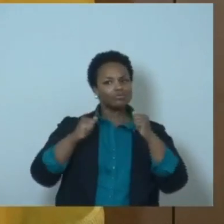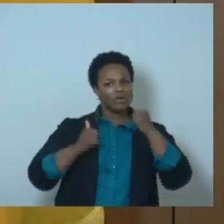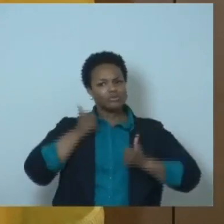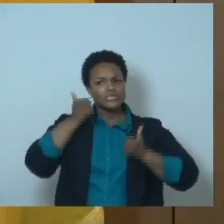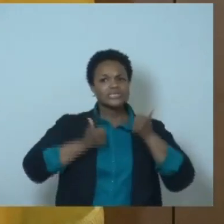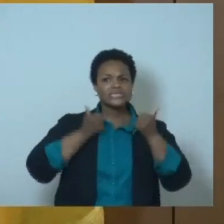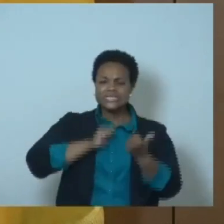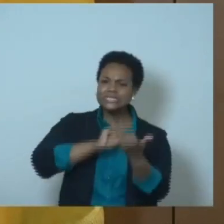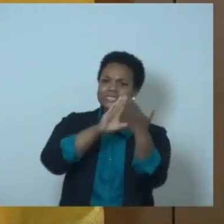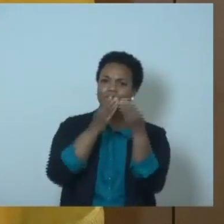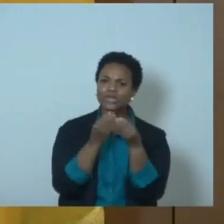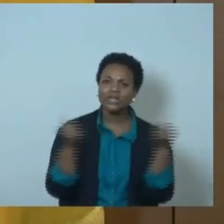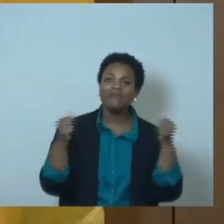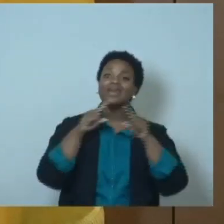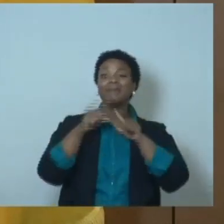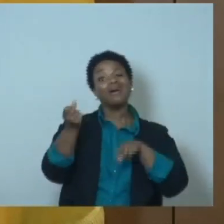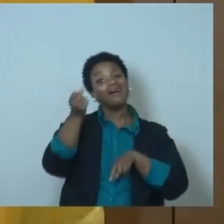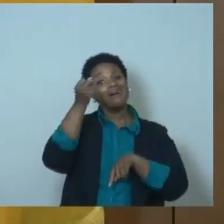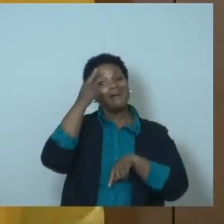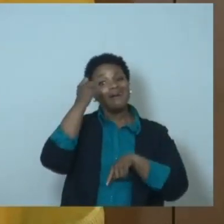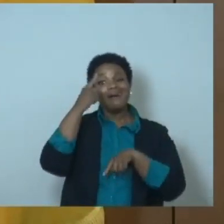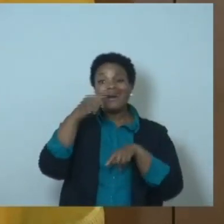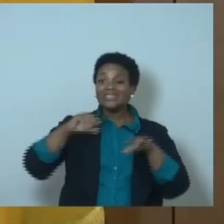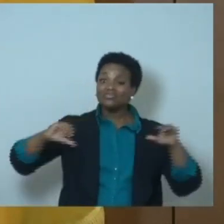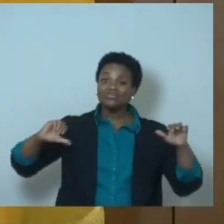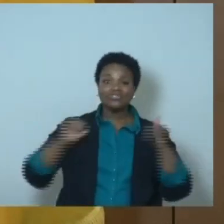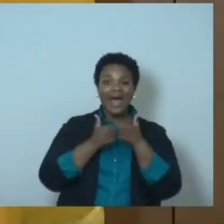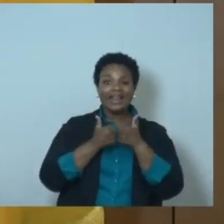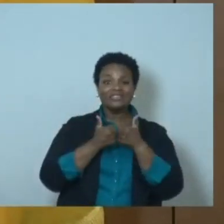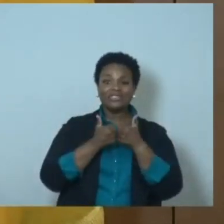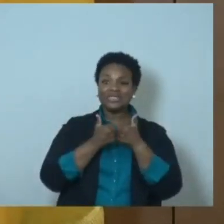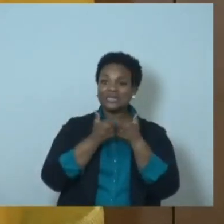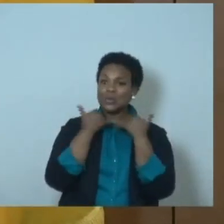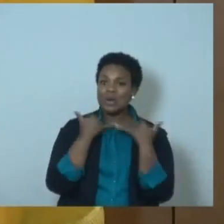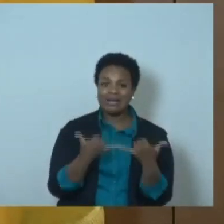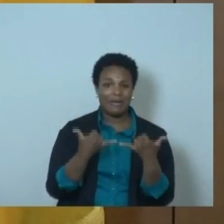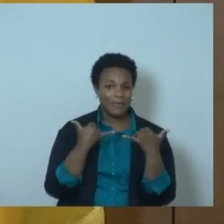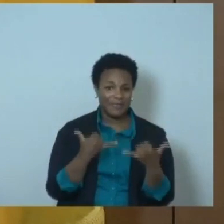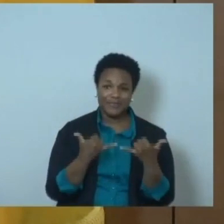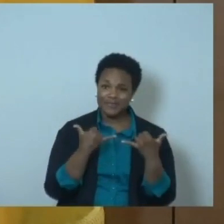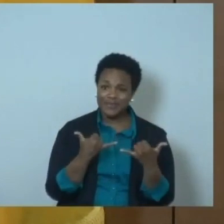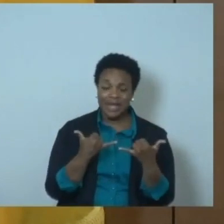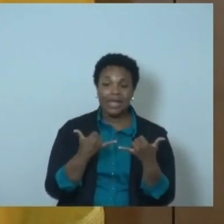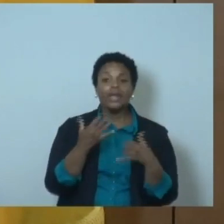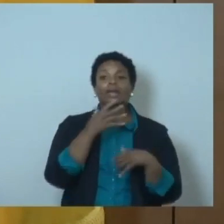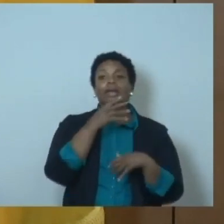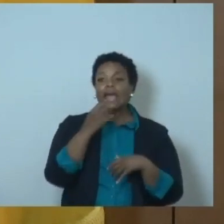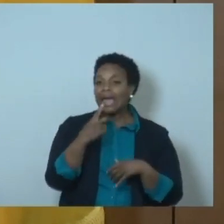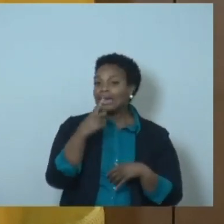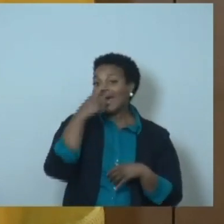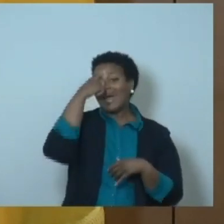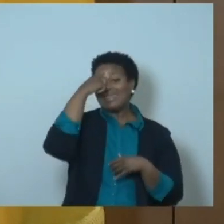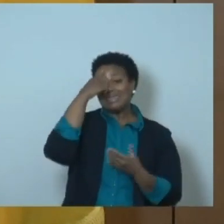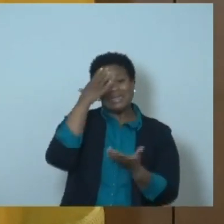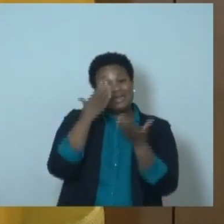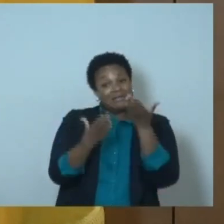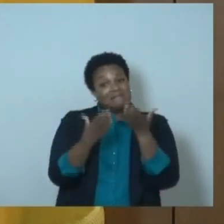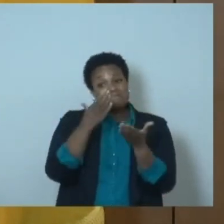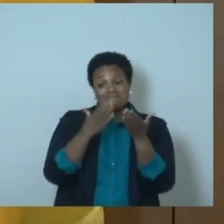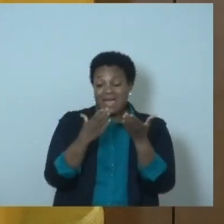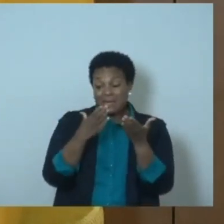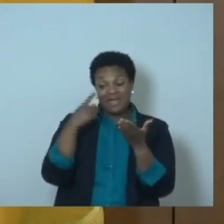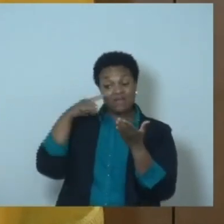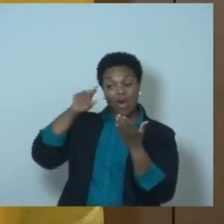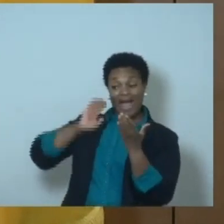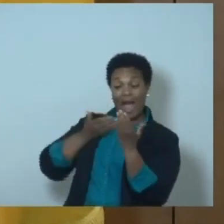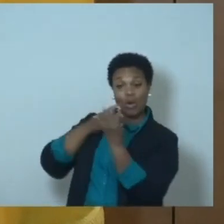a very challenging environment, and I think that we're going to have new best practices in